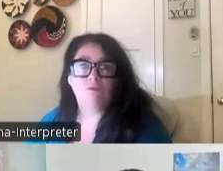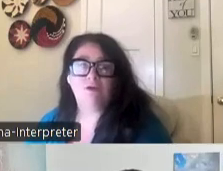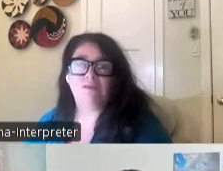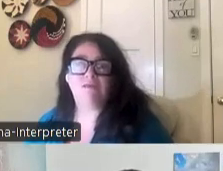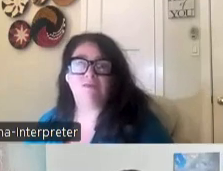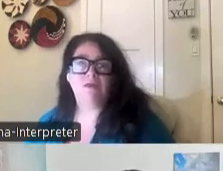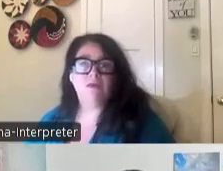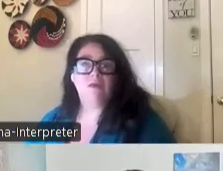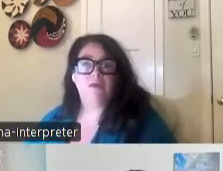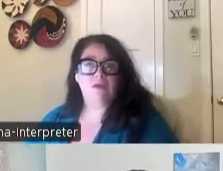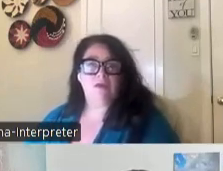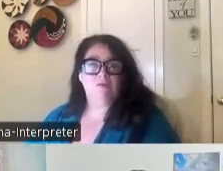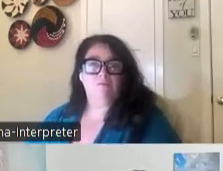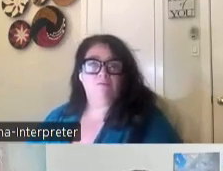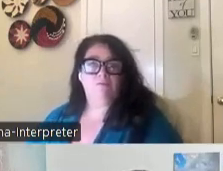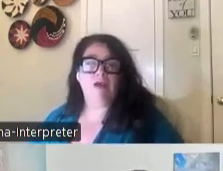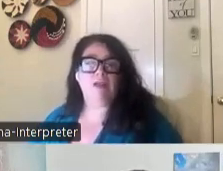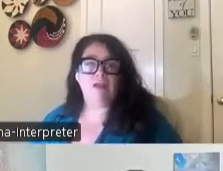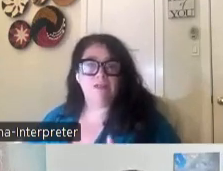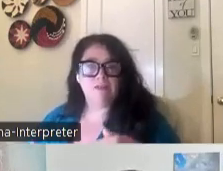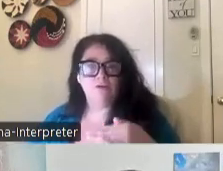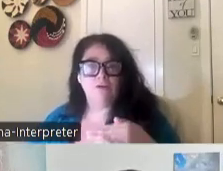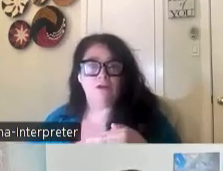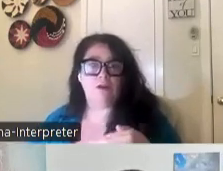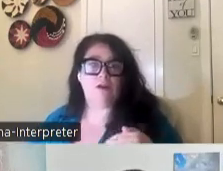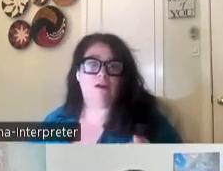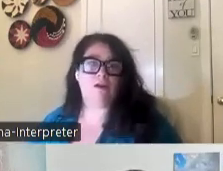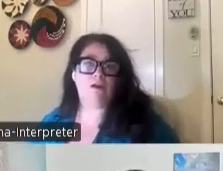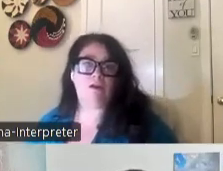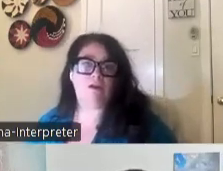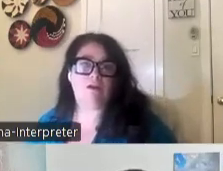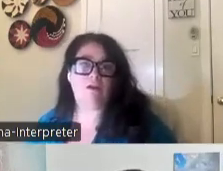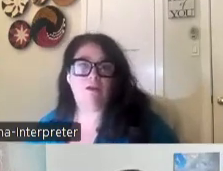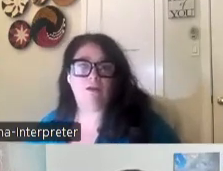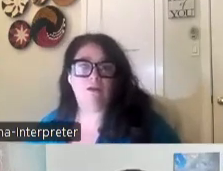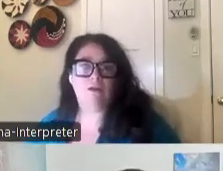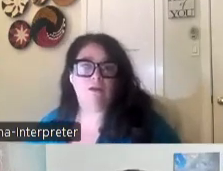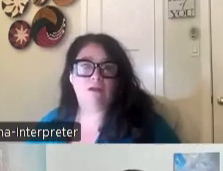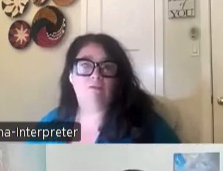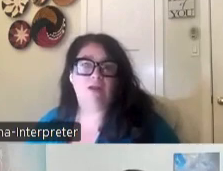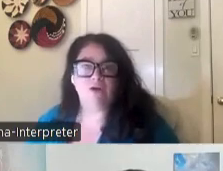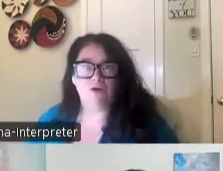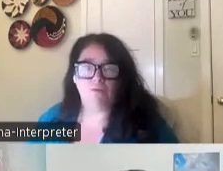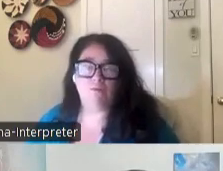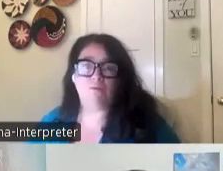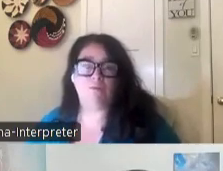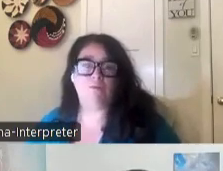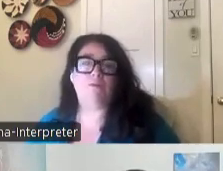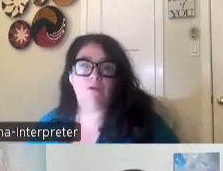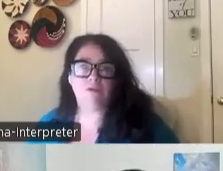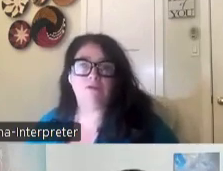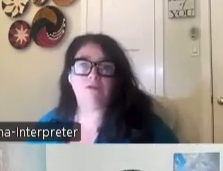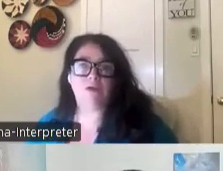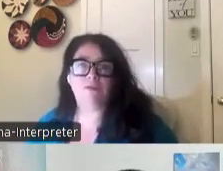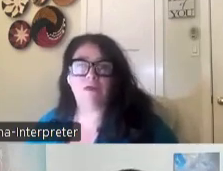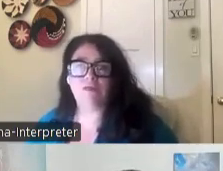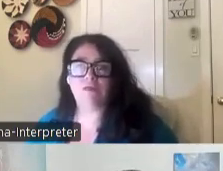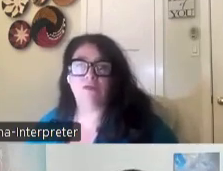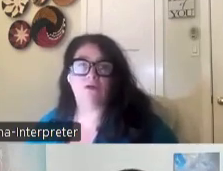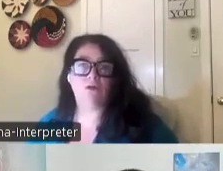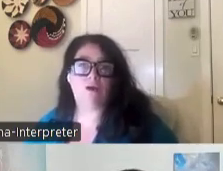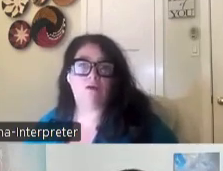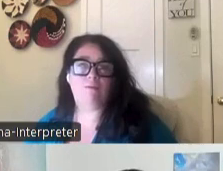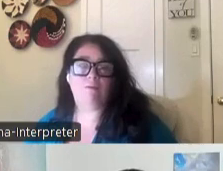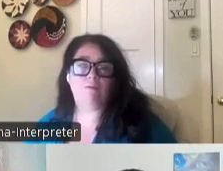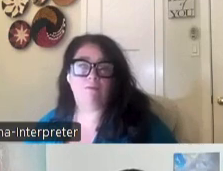County than it has been in recent decades on a statewide basis. So it is still warming. San Francisco and the coast are, of course,